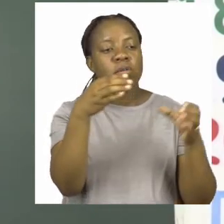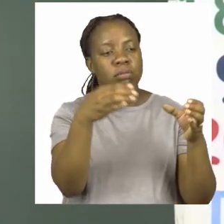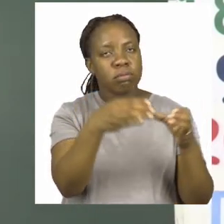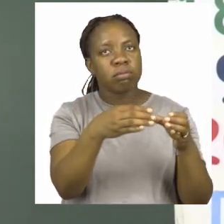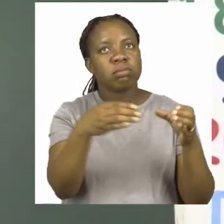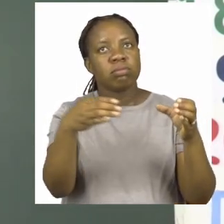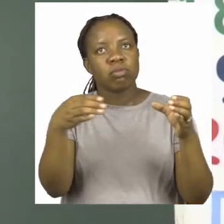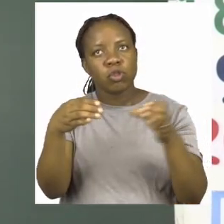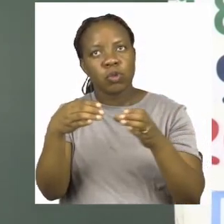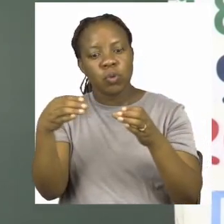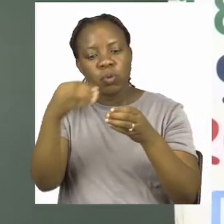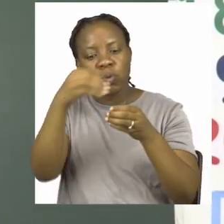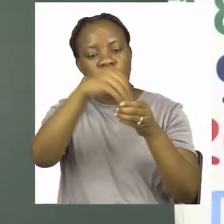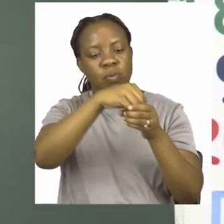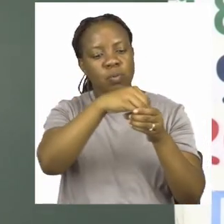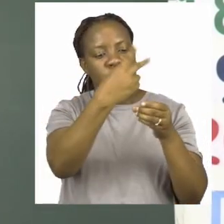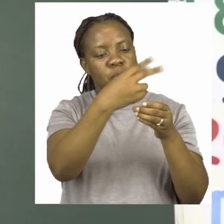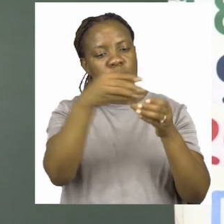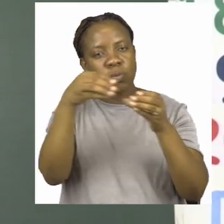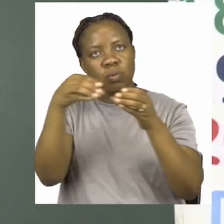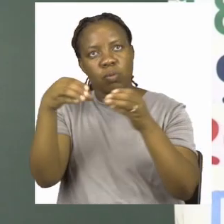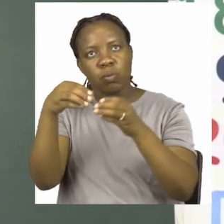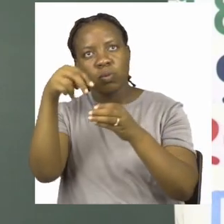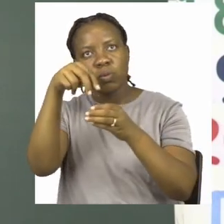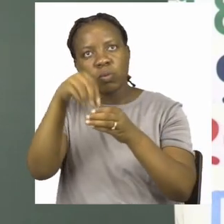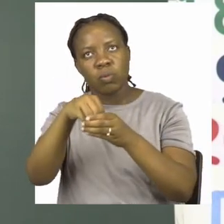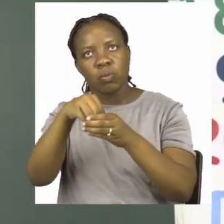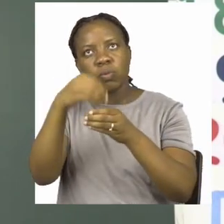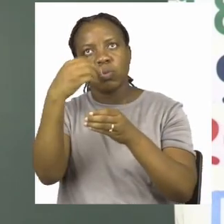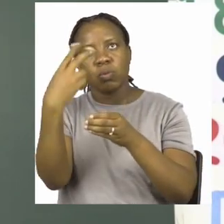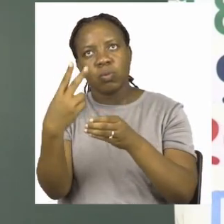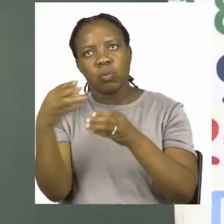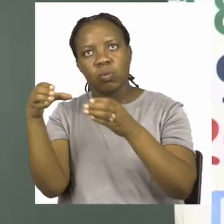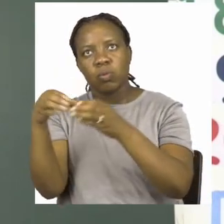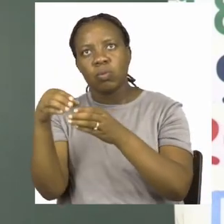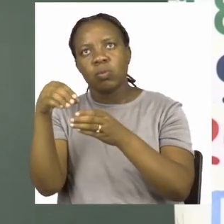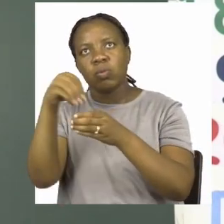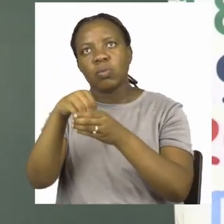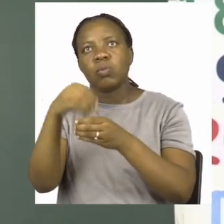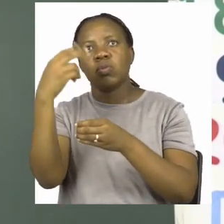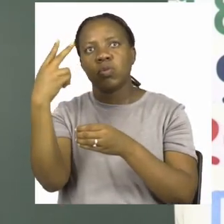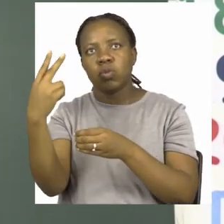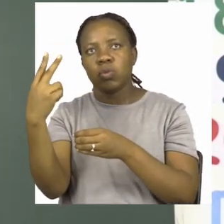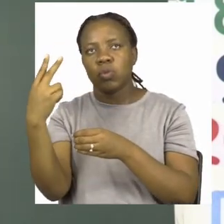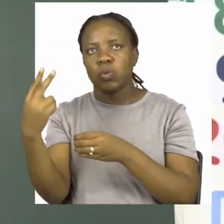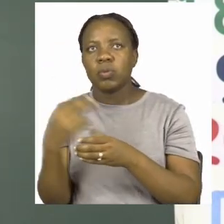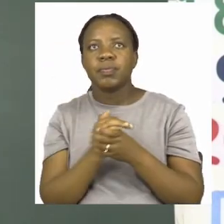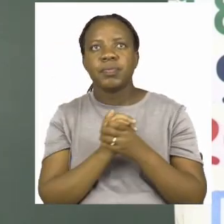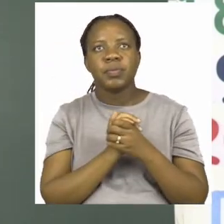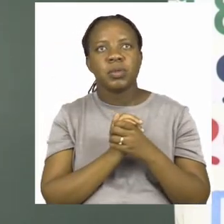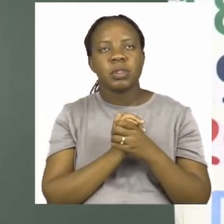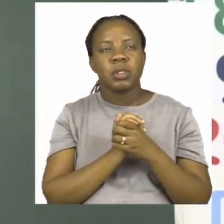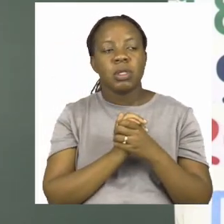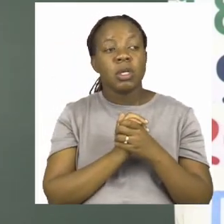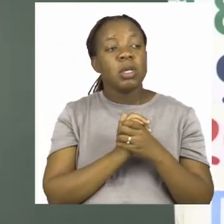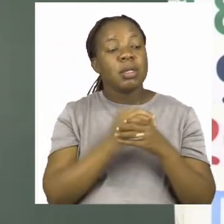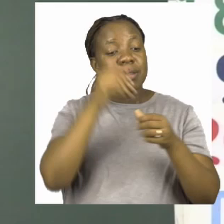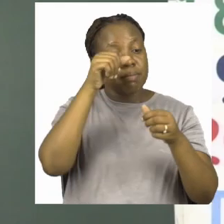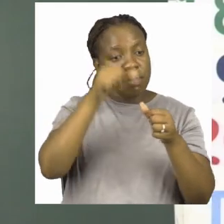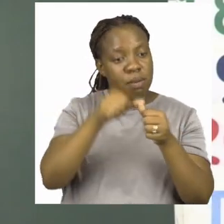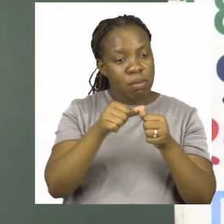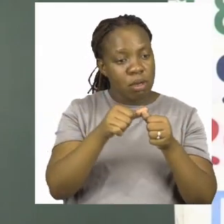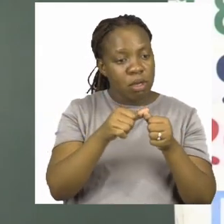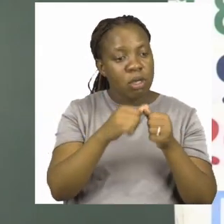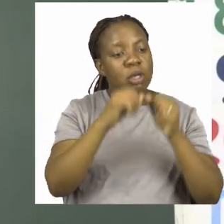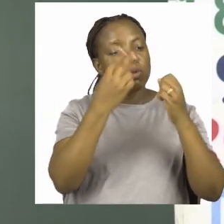of 2. Okay, so remember you count 2 objects and then you group